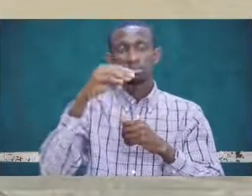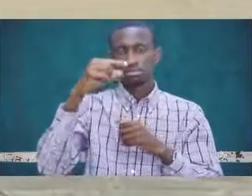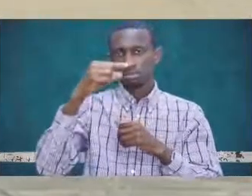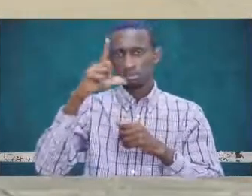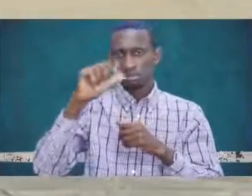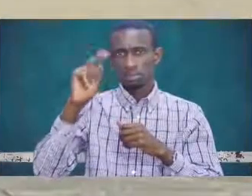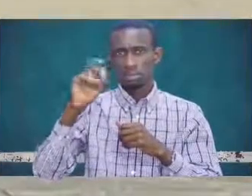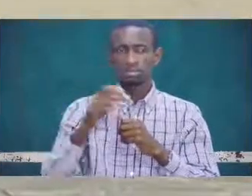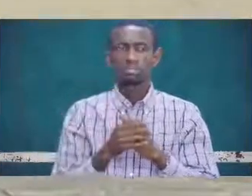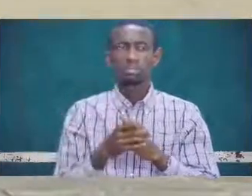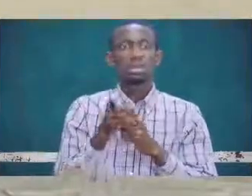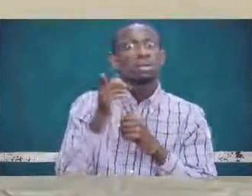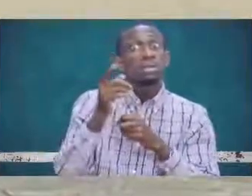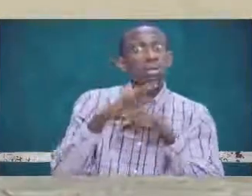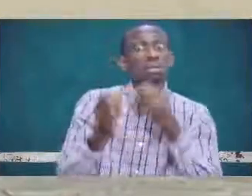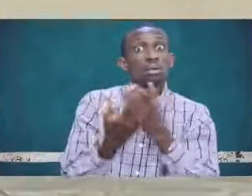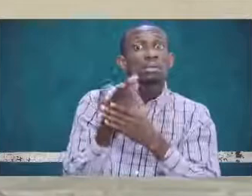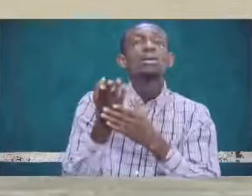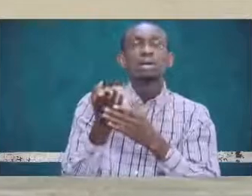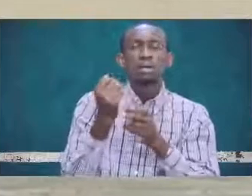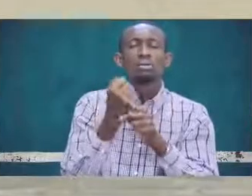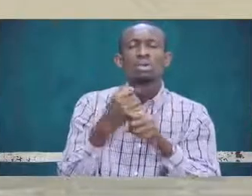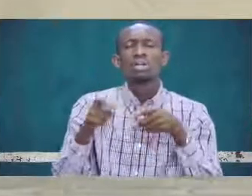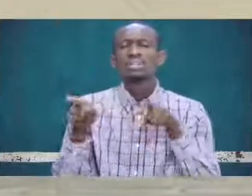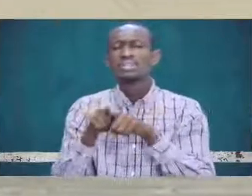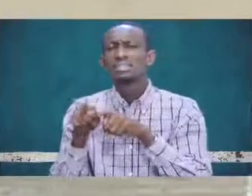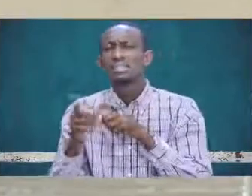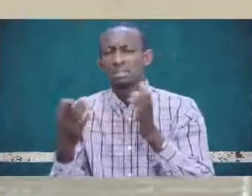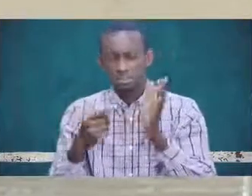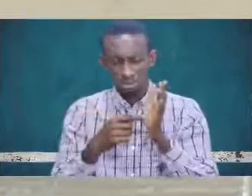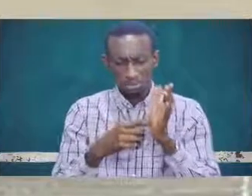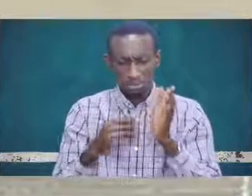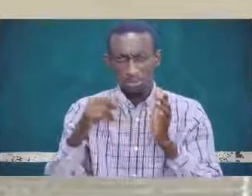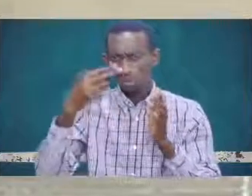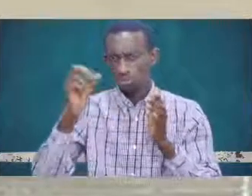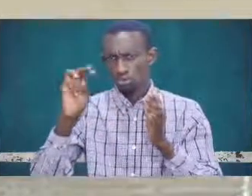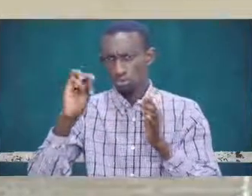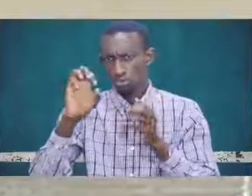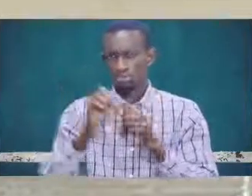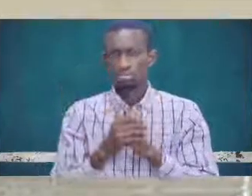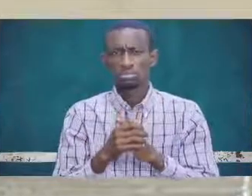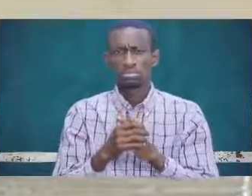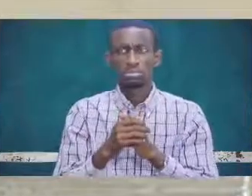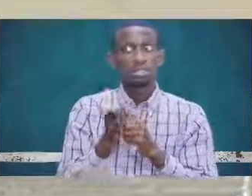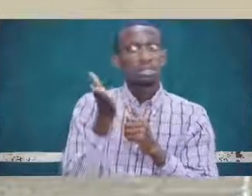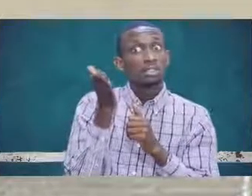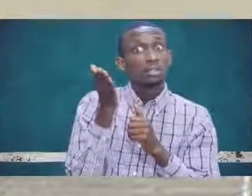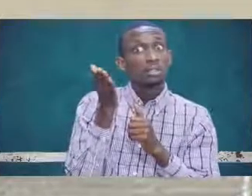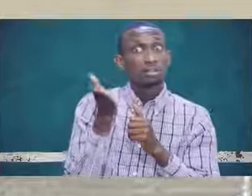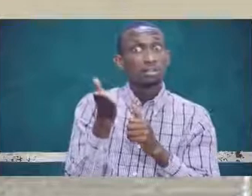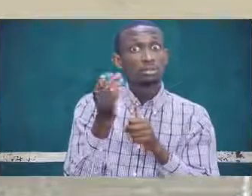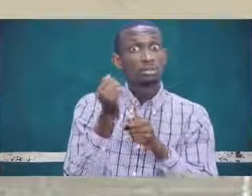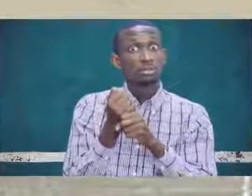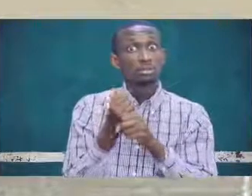glands are glands which produces what you call chemical substances. Take an example, like hormones. And sometimes endocrine glands are referred to